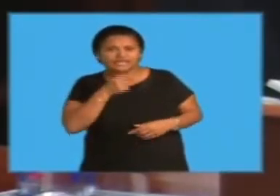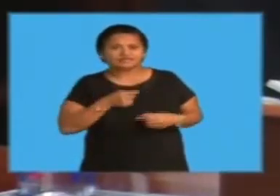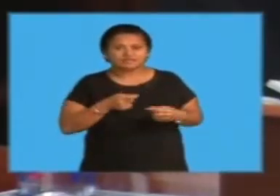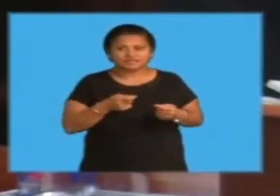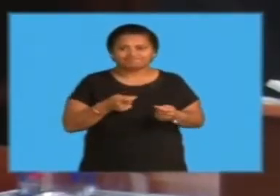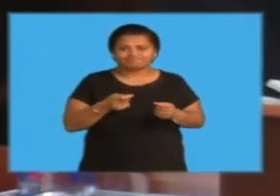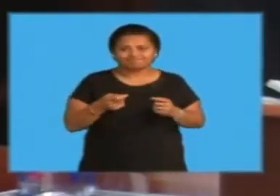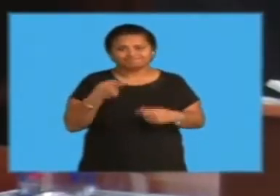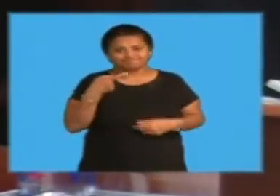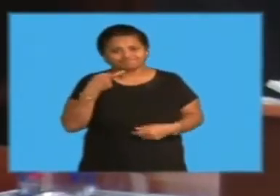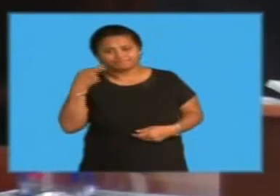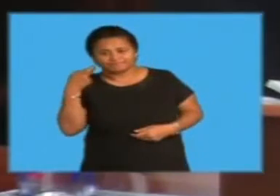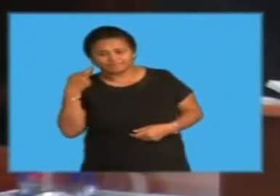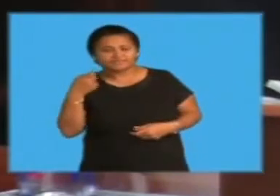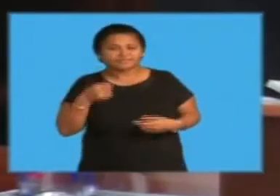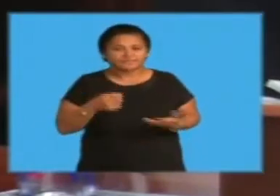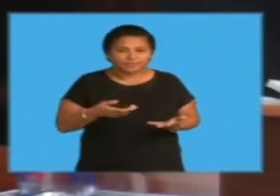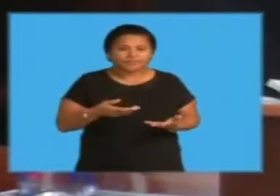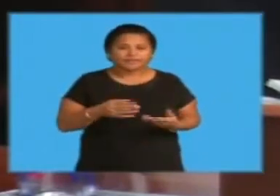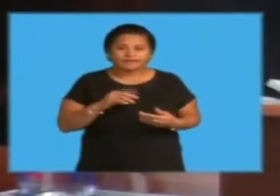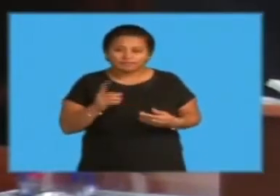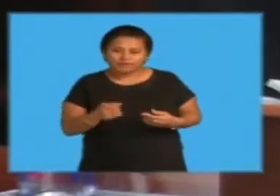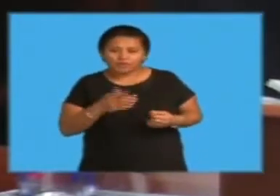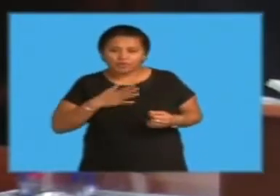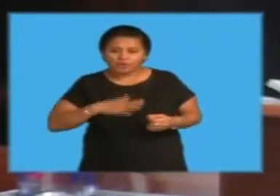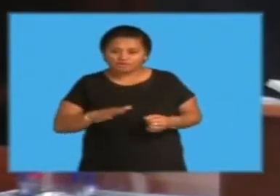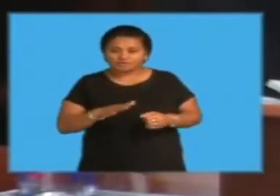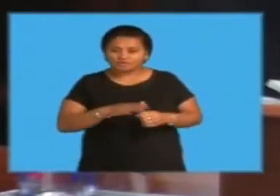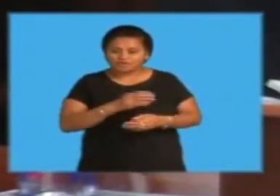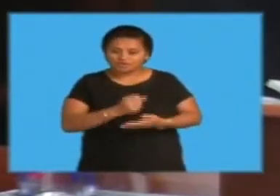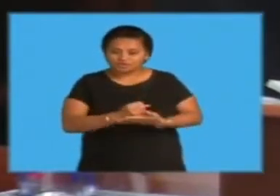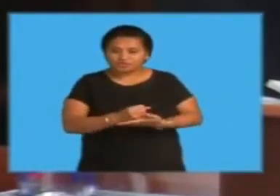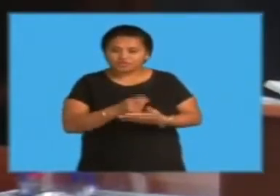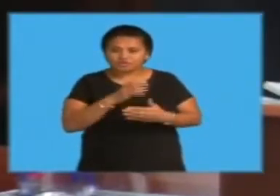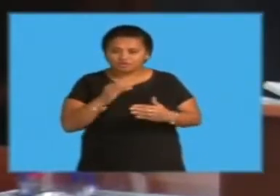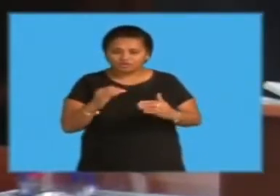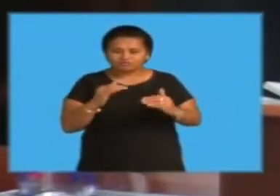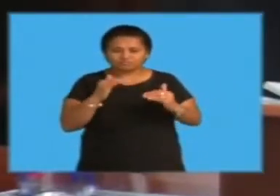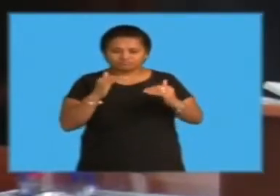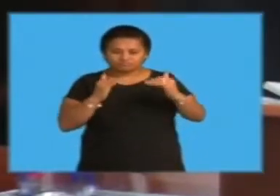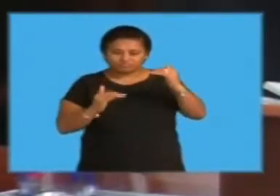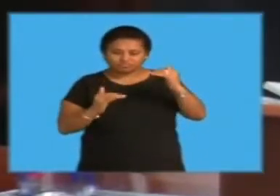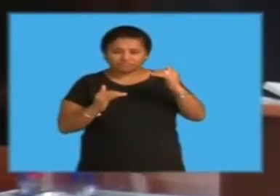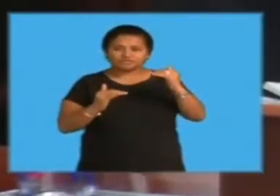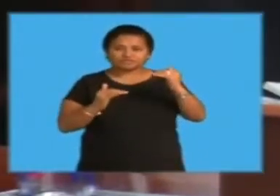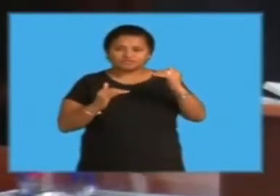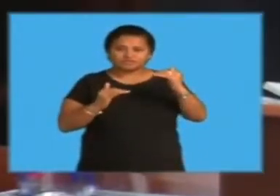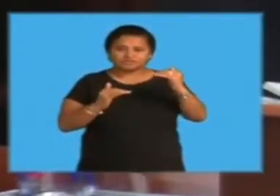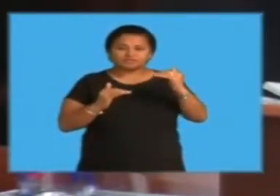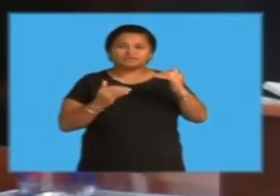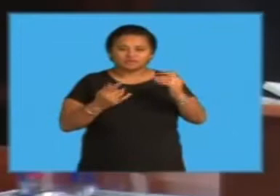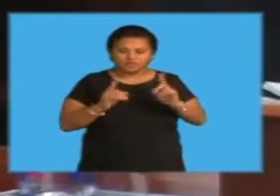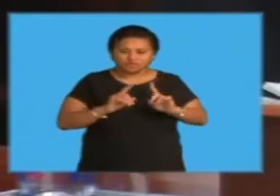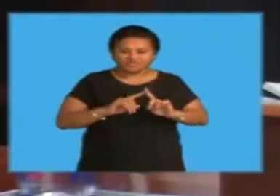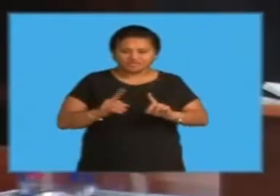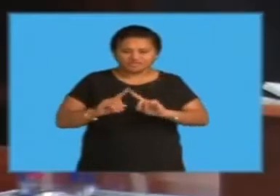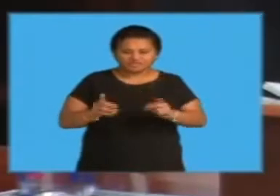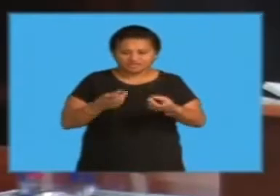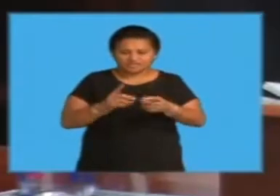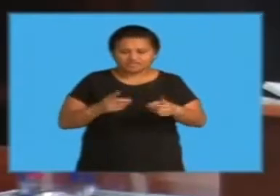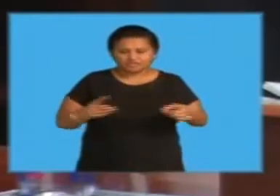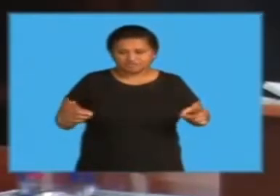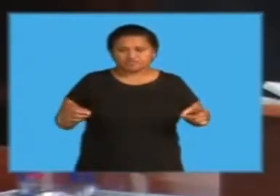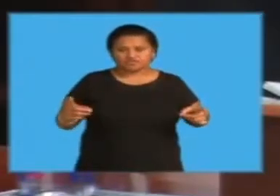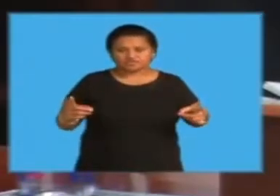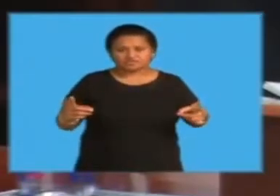not to descend into demagoguery, race baiting, ethnic profiling, diminished dignity, and